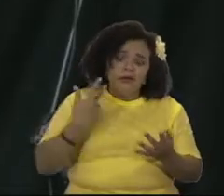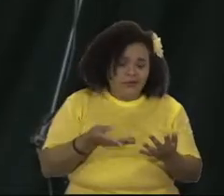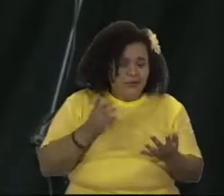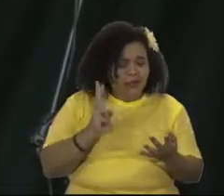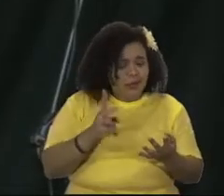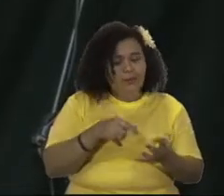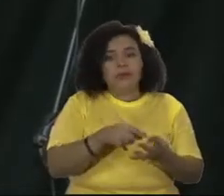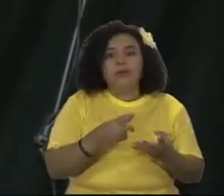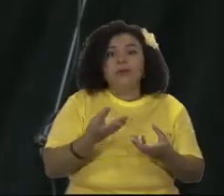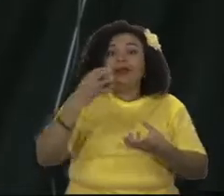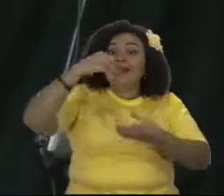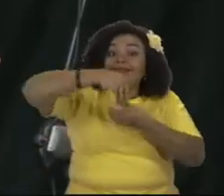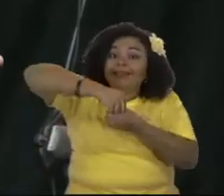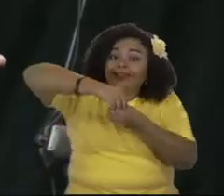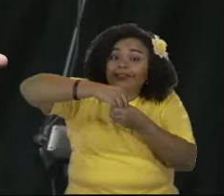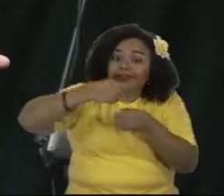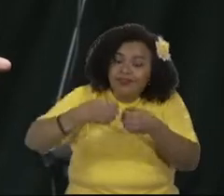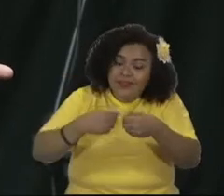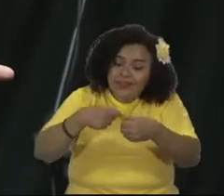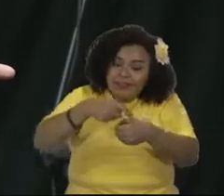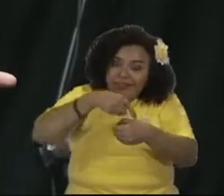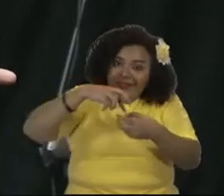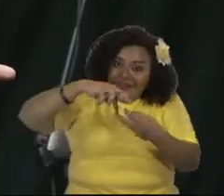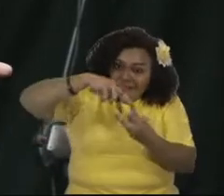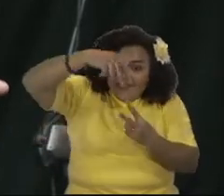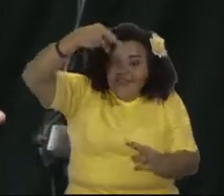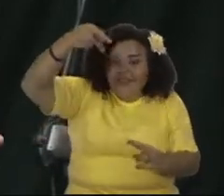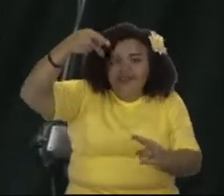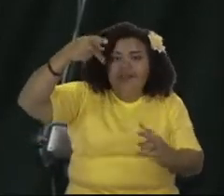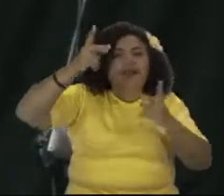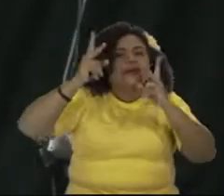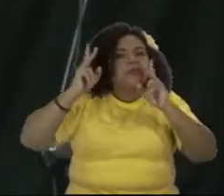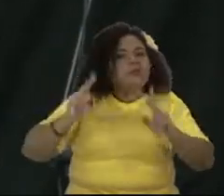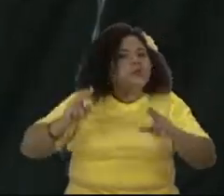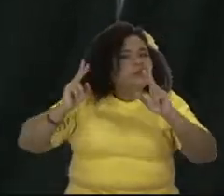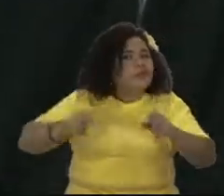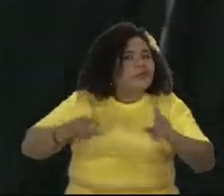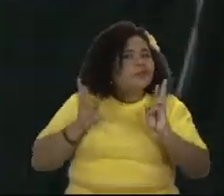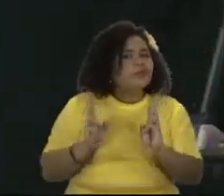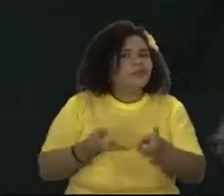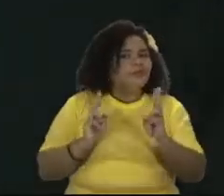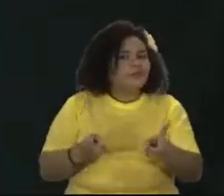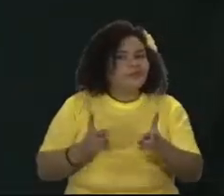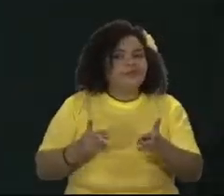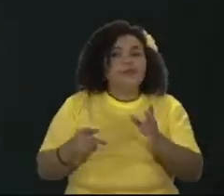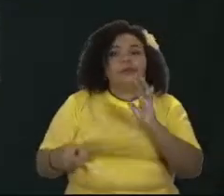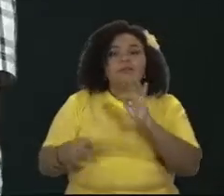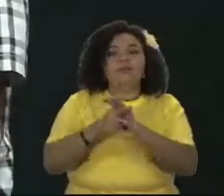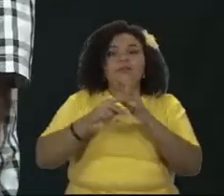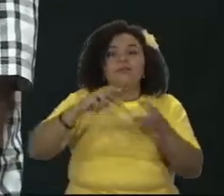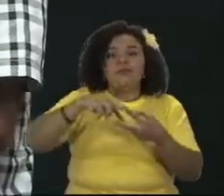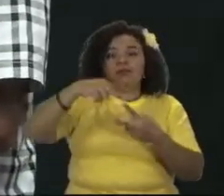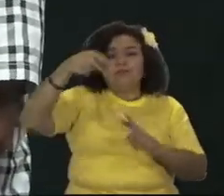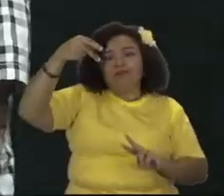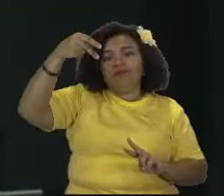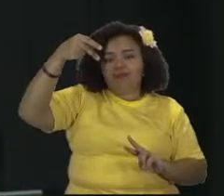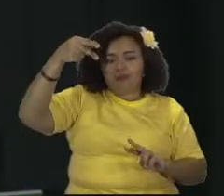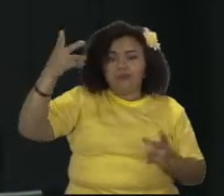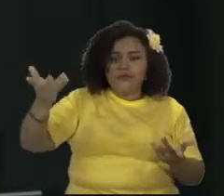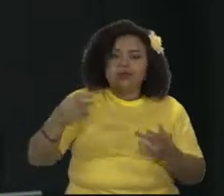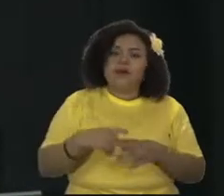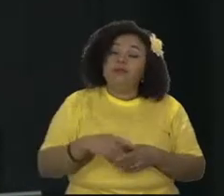identification, because it's all in your DNA, and it's gonna come back as the same one.